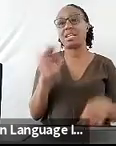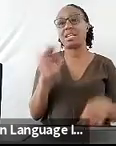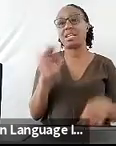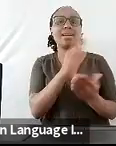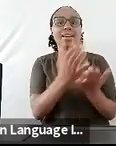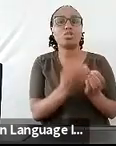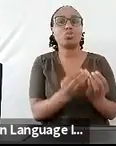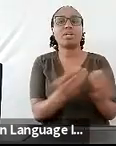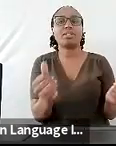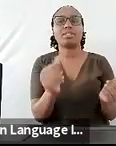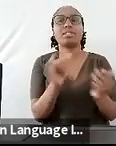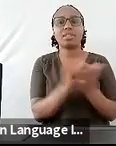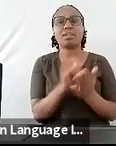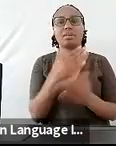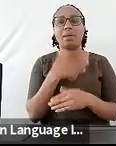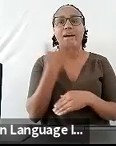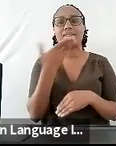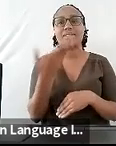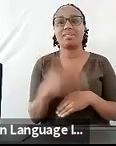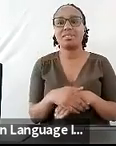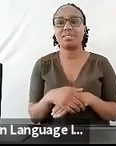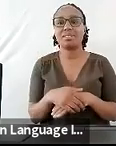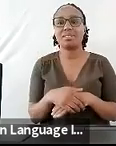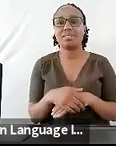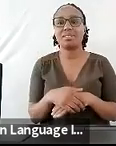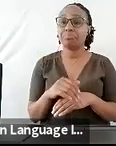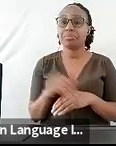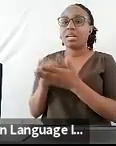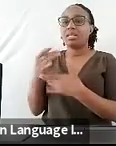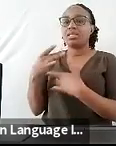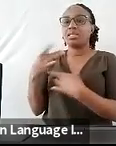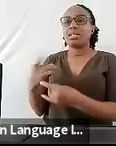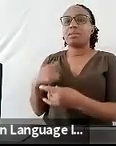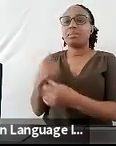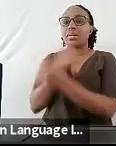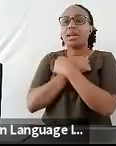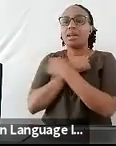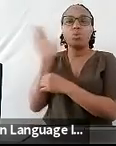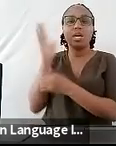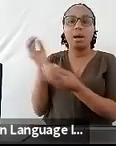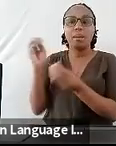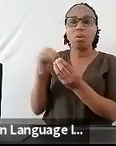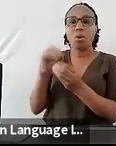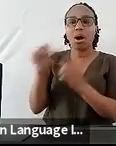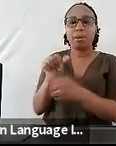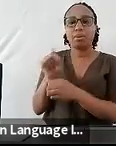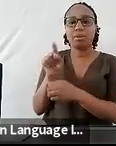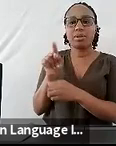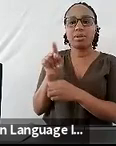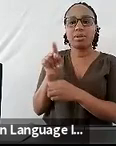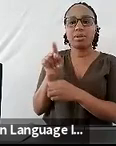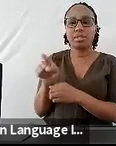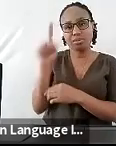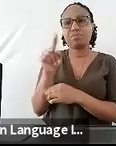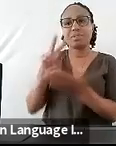That's interesting. And you talk about, I'd love to hear more about, especially visas. I think for the listener, visas might be the main interaction that they've had when they're